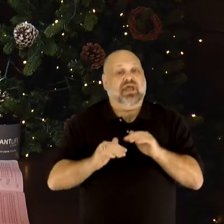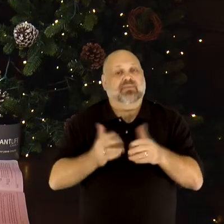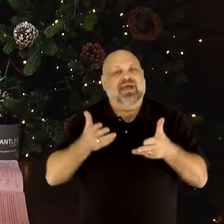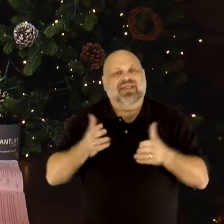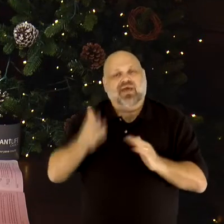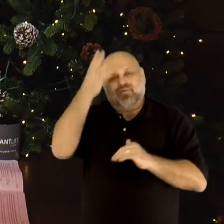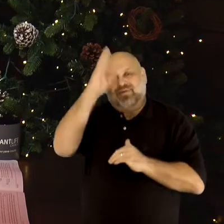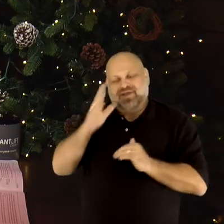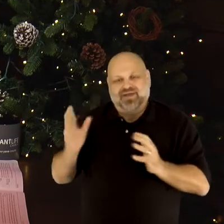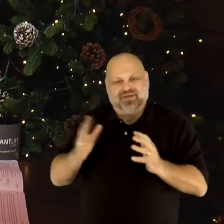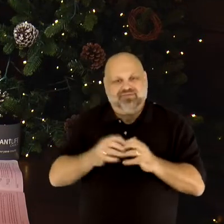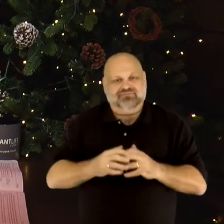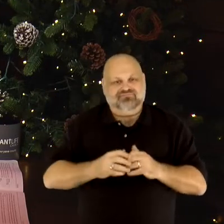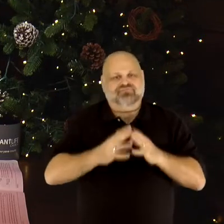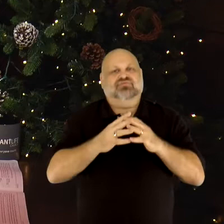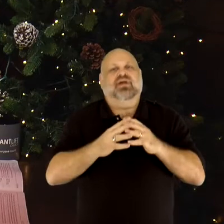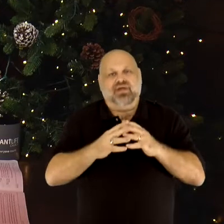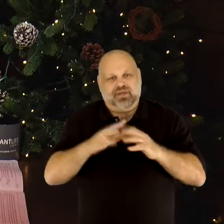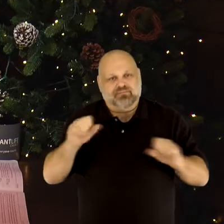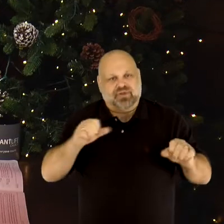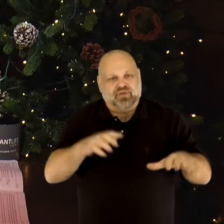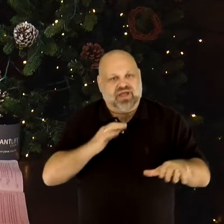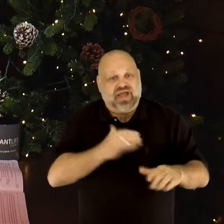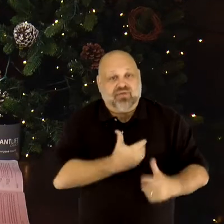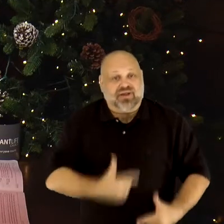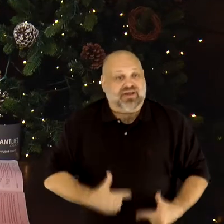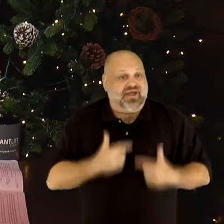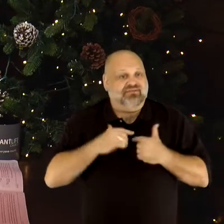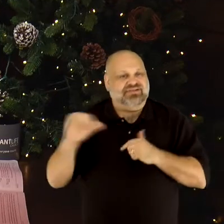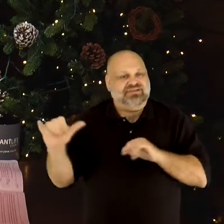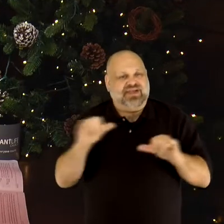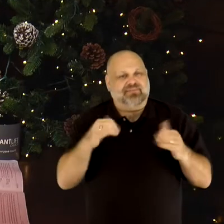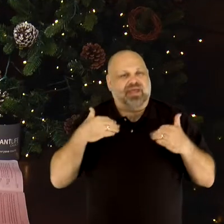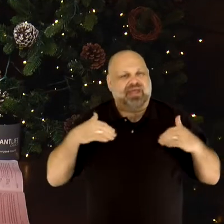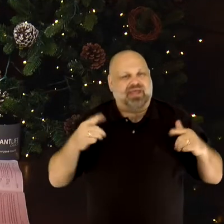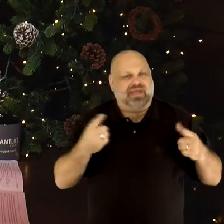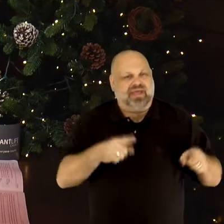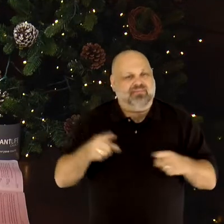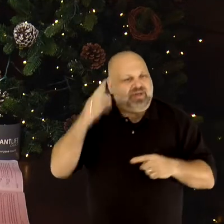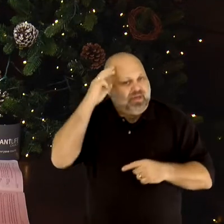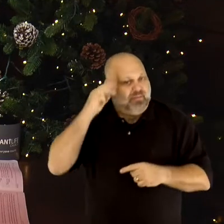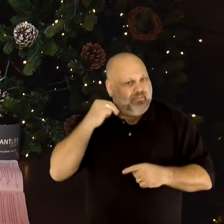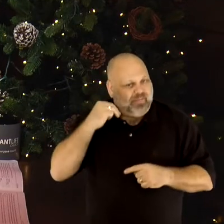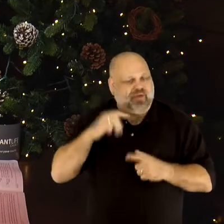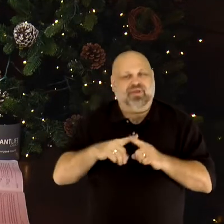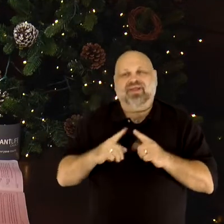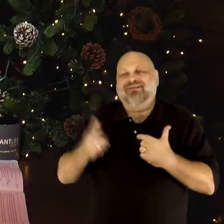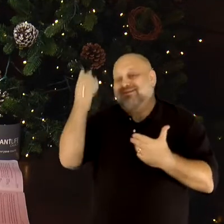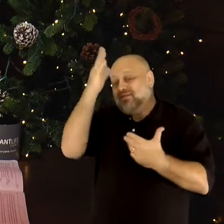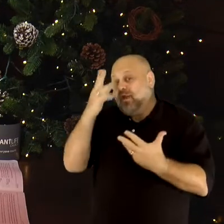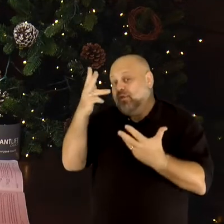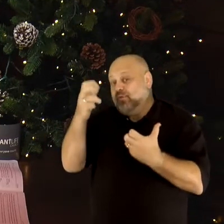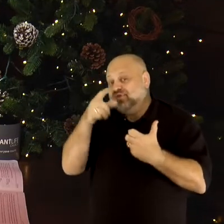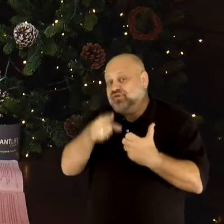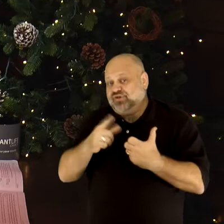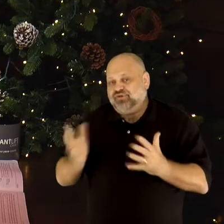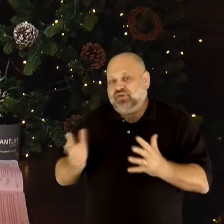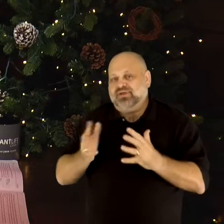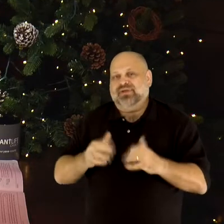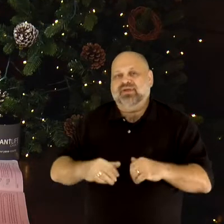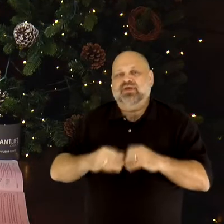a miracle in our lives like it happened to Mary. God wants you to conceive a miracle in your